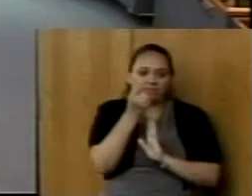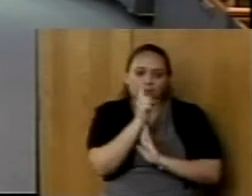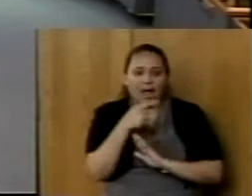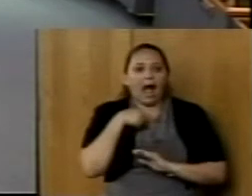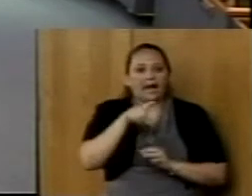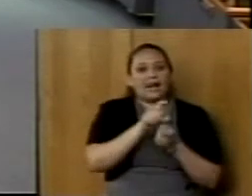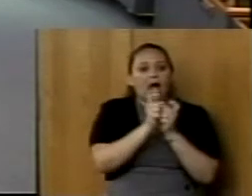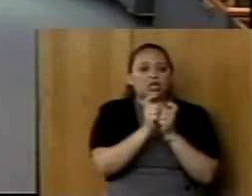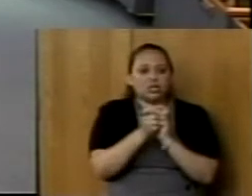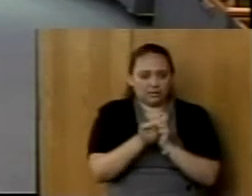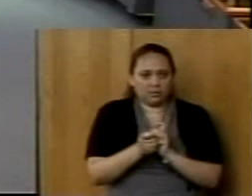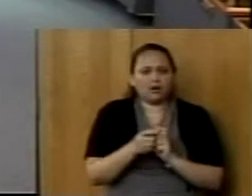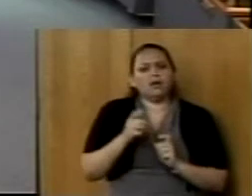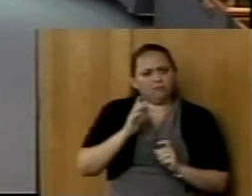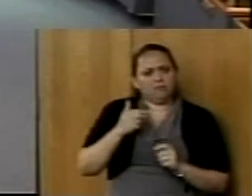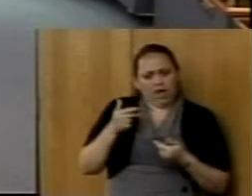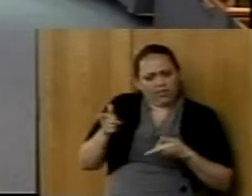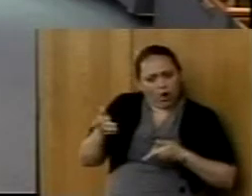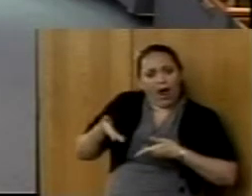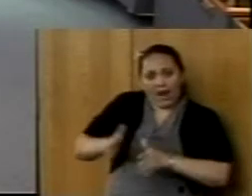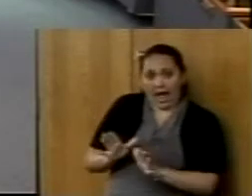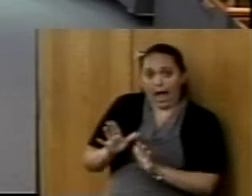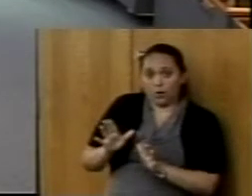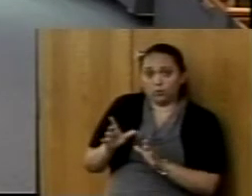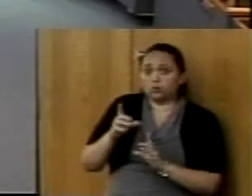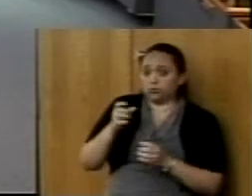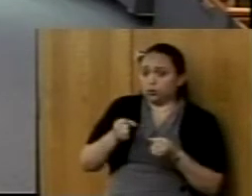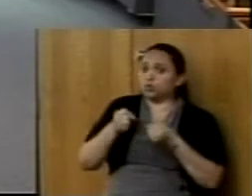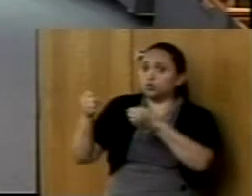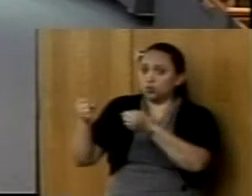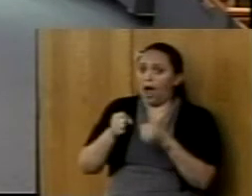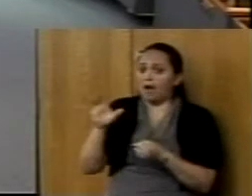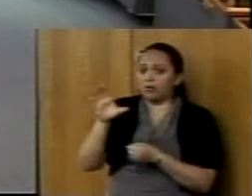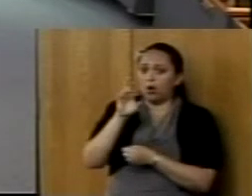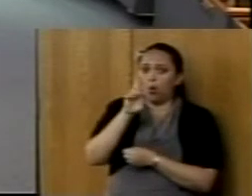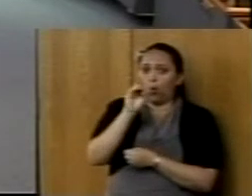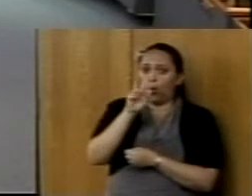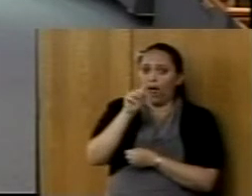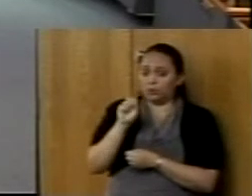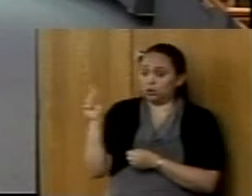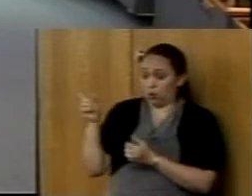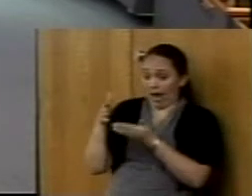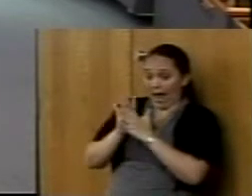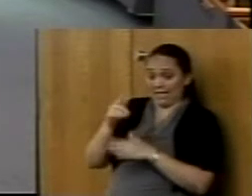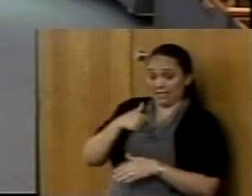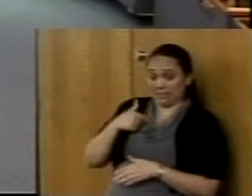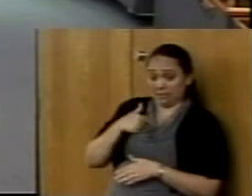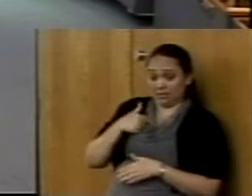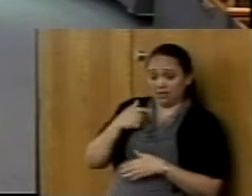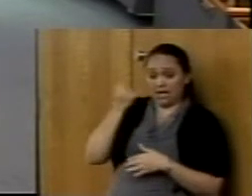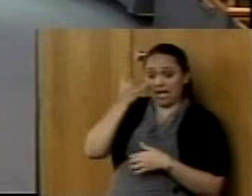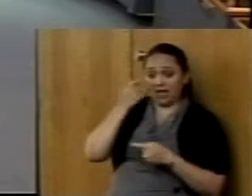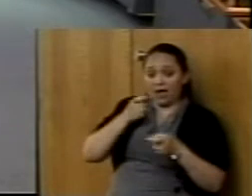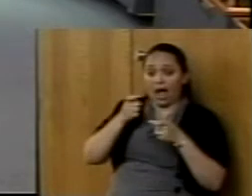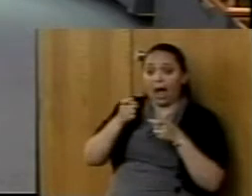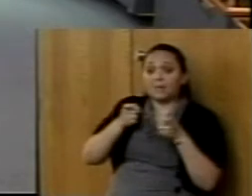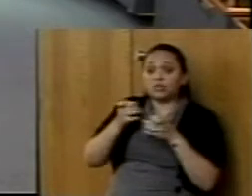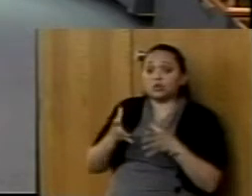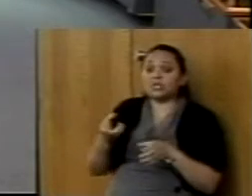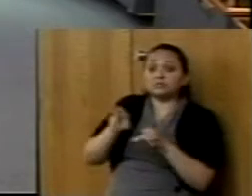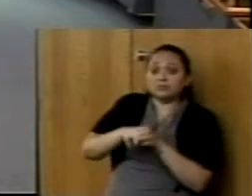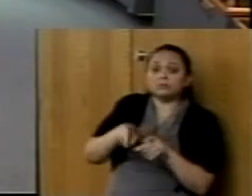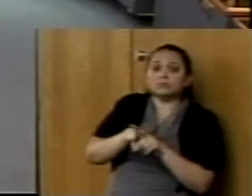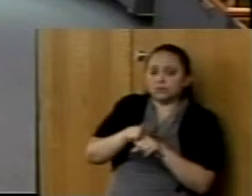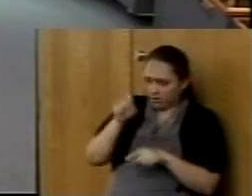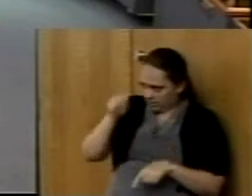adjustment. They're allowed to run their routes. Now, do you ask the question, does administration ride the buses? Absolutely. I rode over 100 to do evaluations.